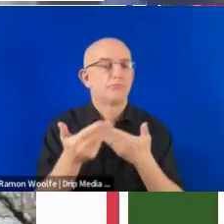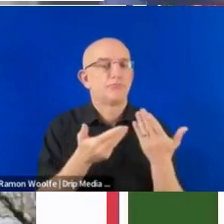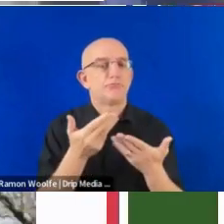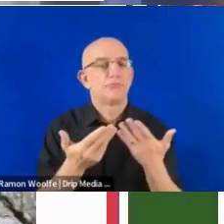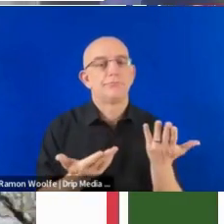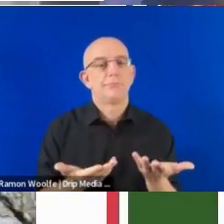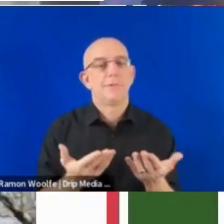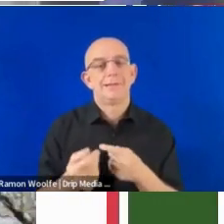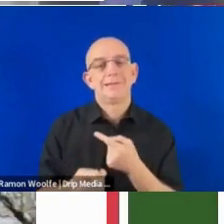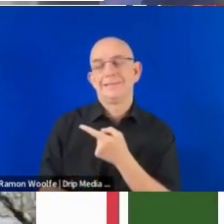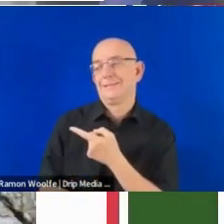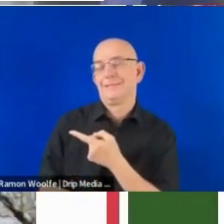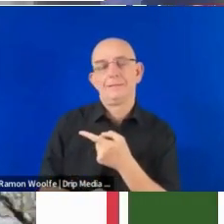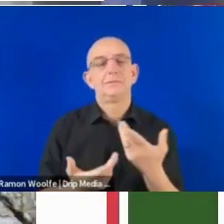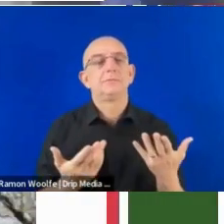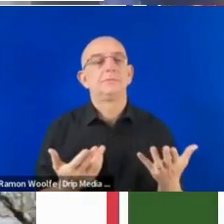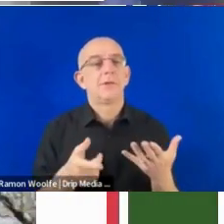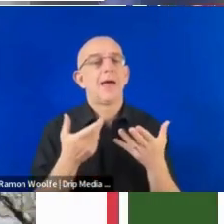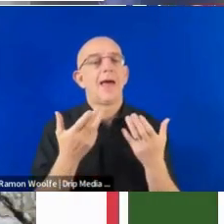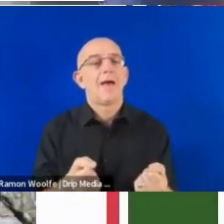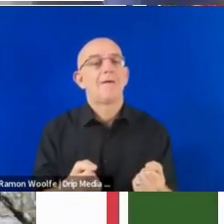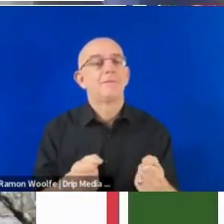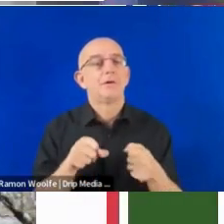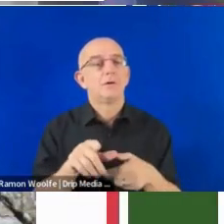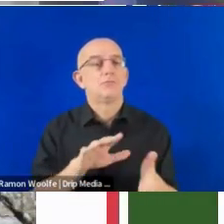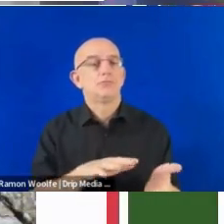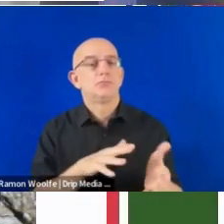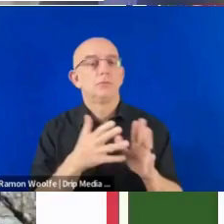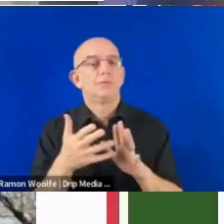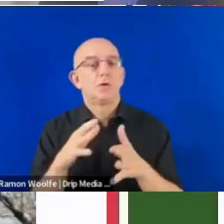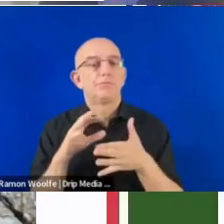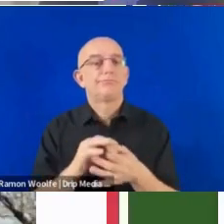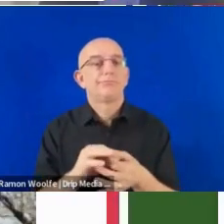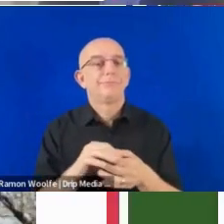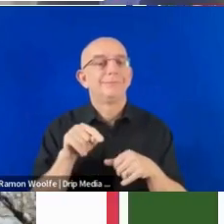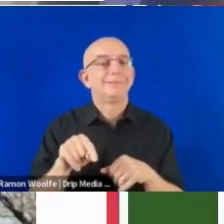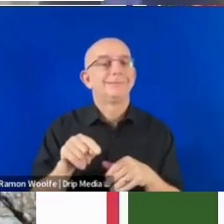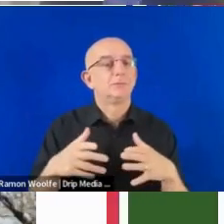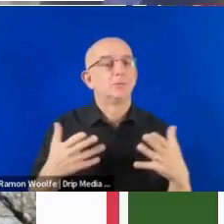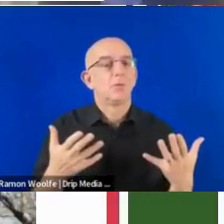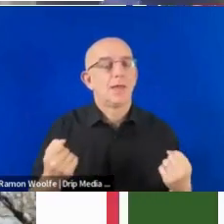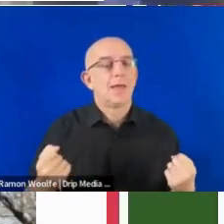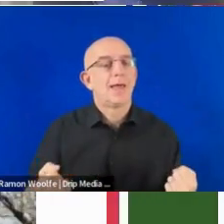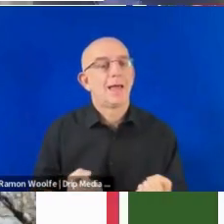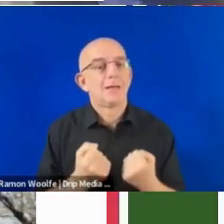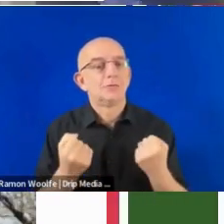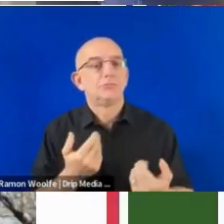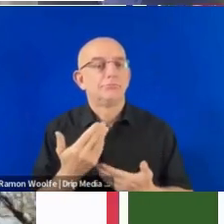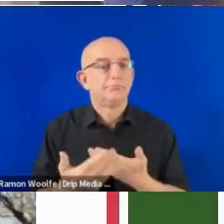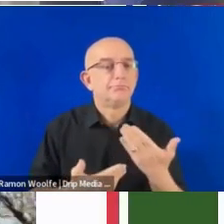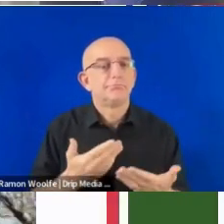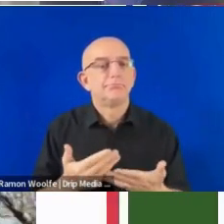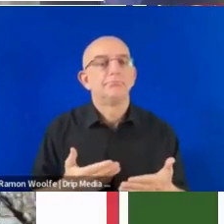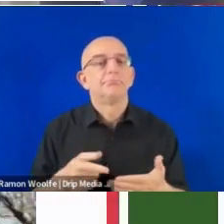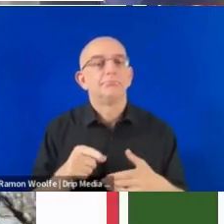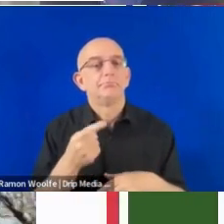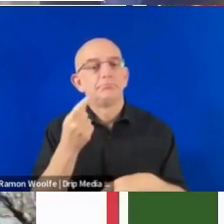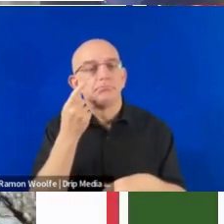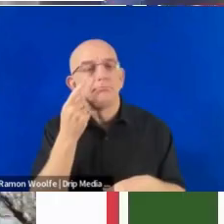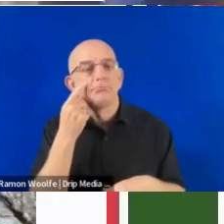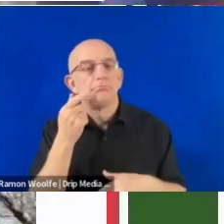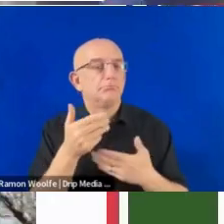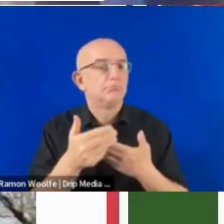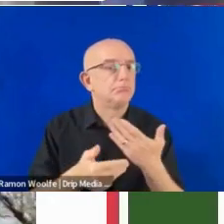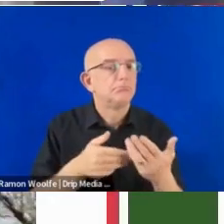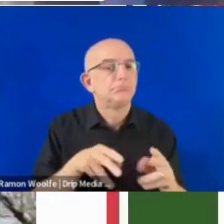I want to briefly talk about the pedagogical approach. So Transform is action-based and experiential